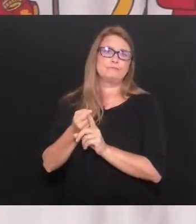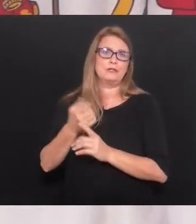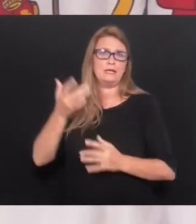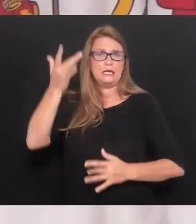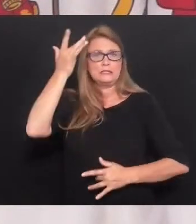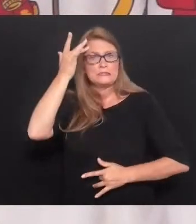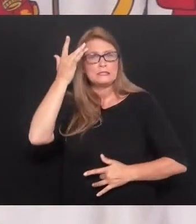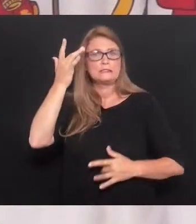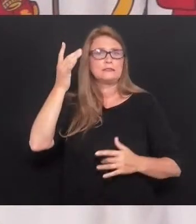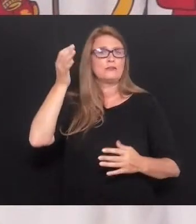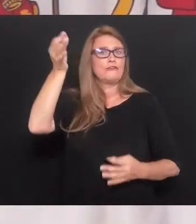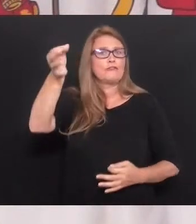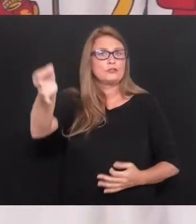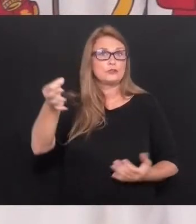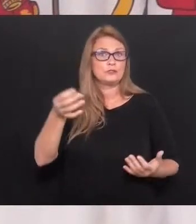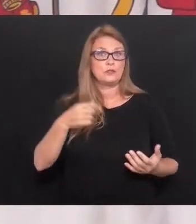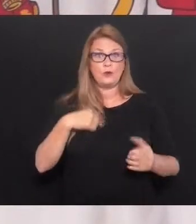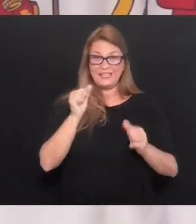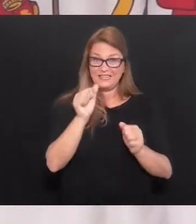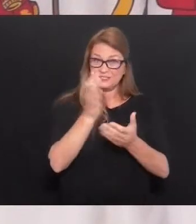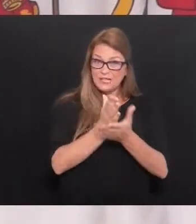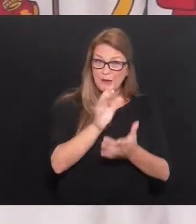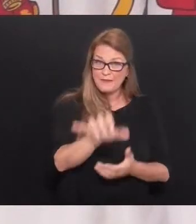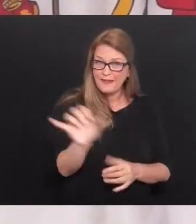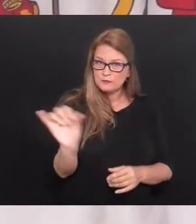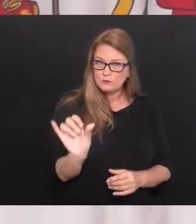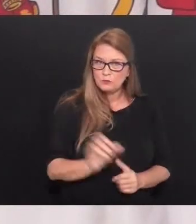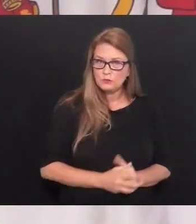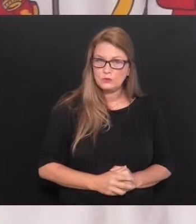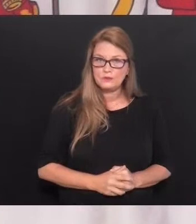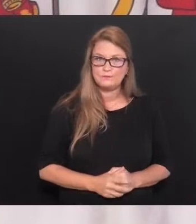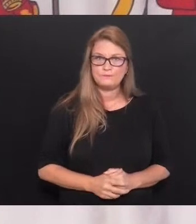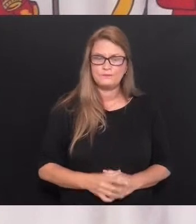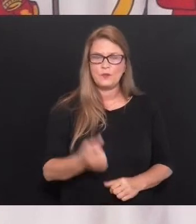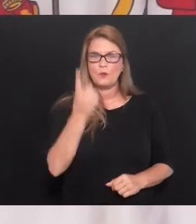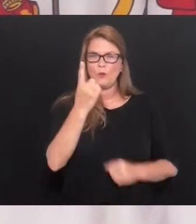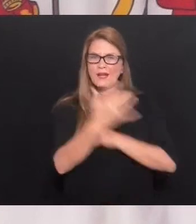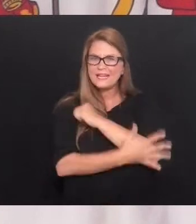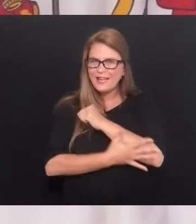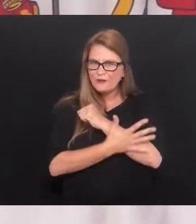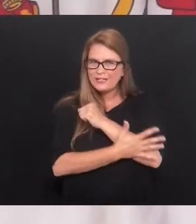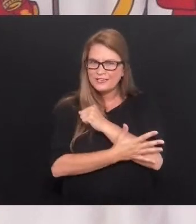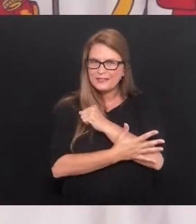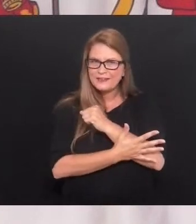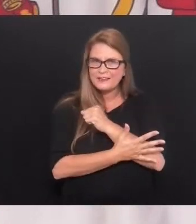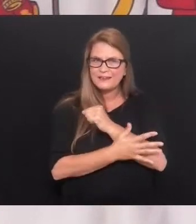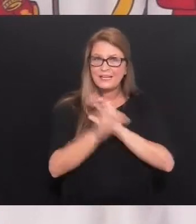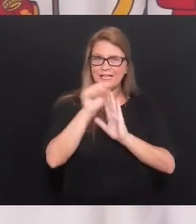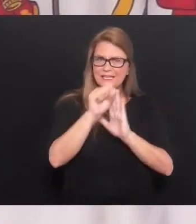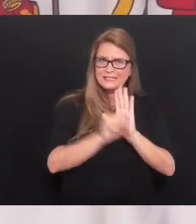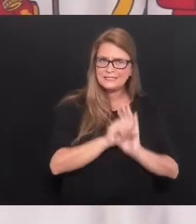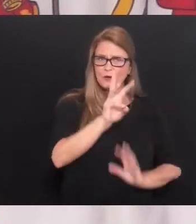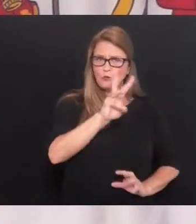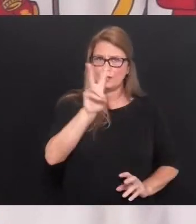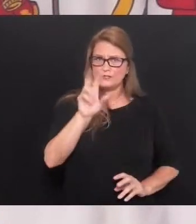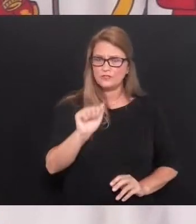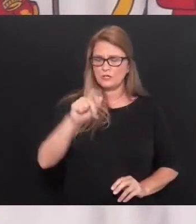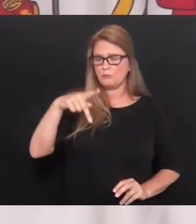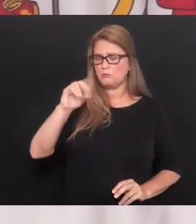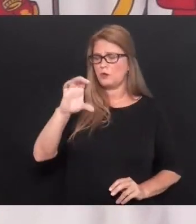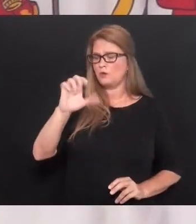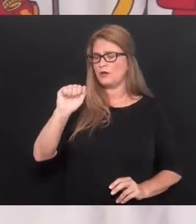good. We could stop that too. We have one county now in the state of West Virginia, and that's Pocahontas, that